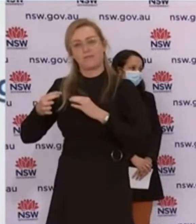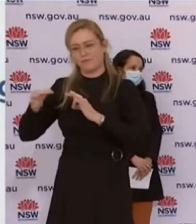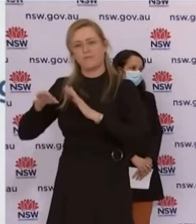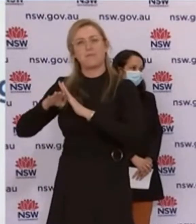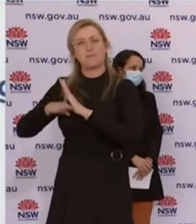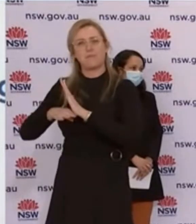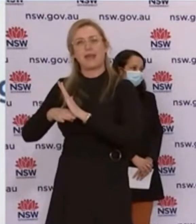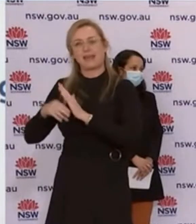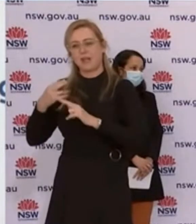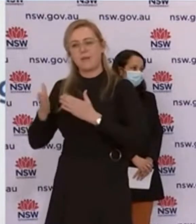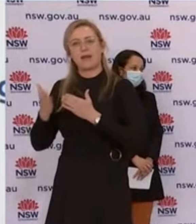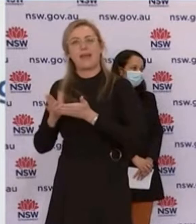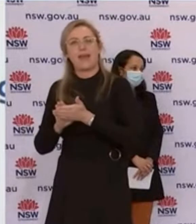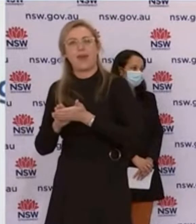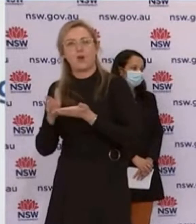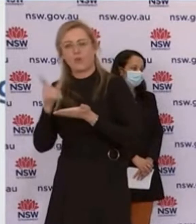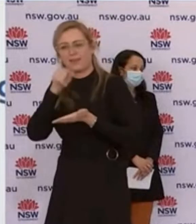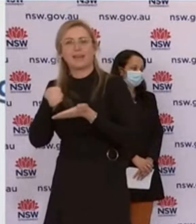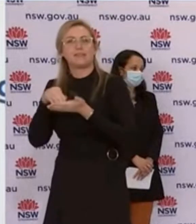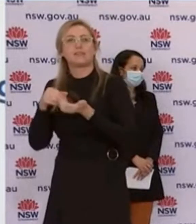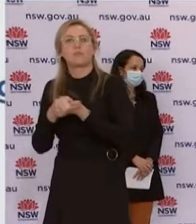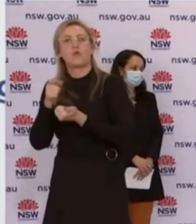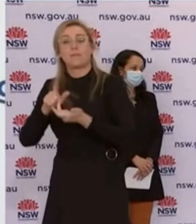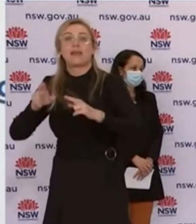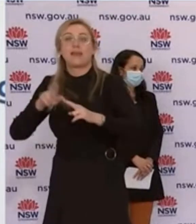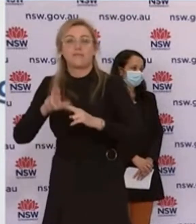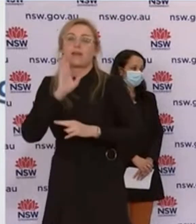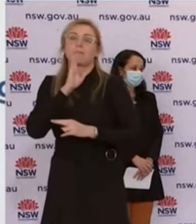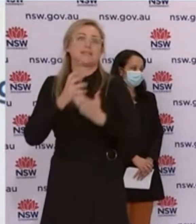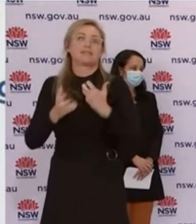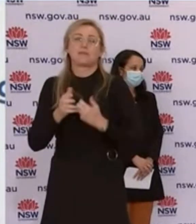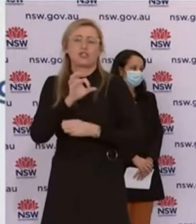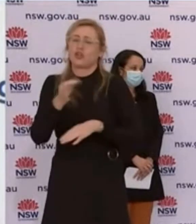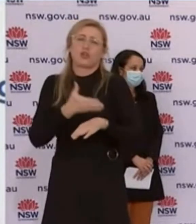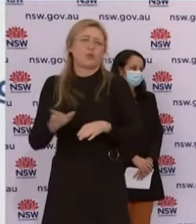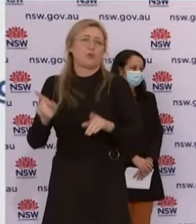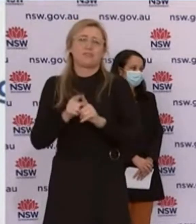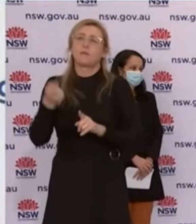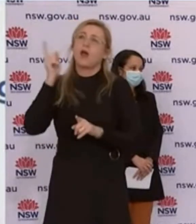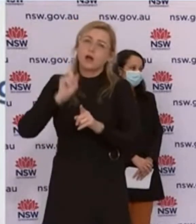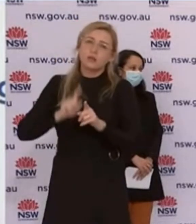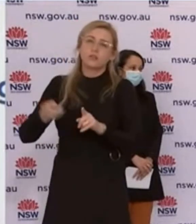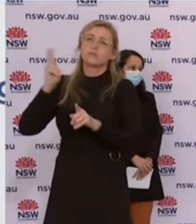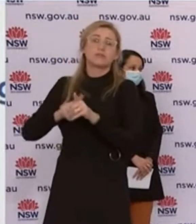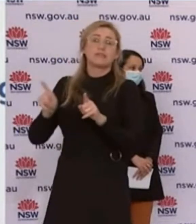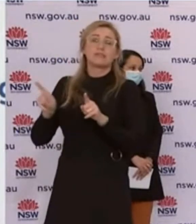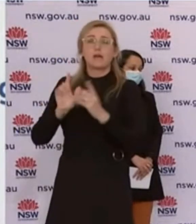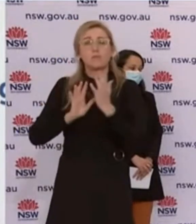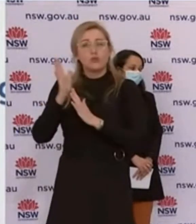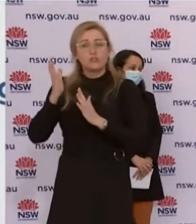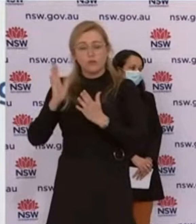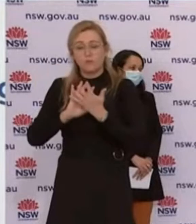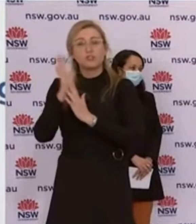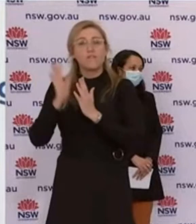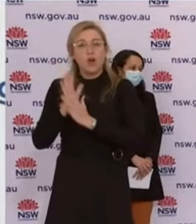of the assessment of their results. If for whatever reason they need to miss their exam, that's not new. We've done that last year. We do it when there's bushfires or